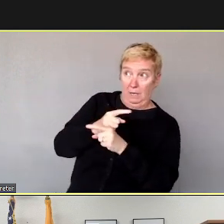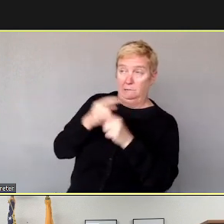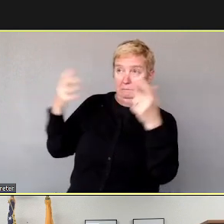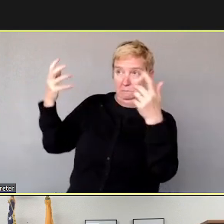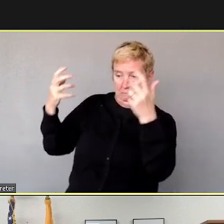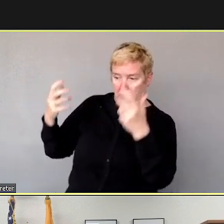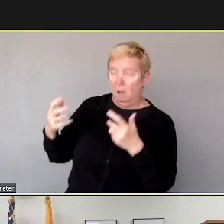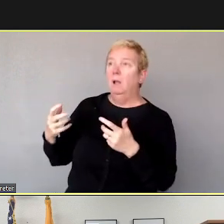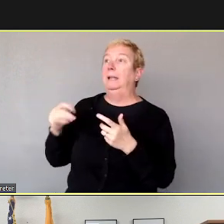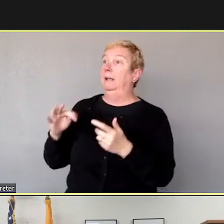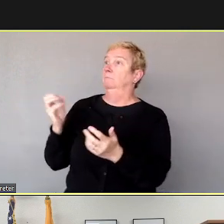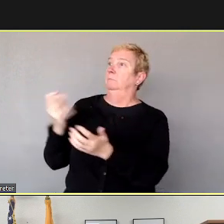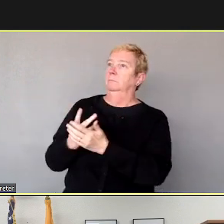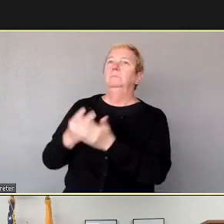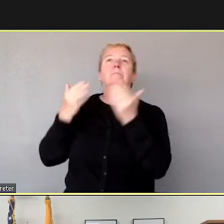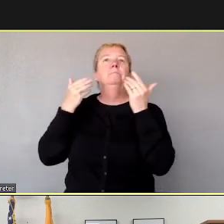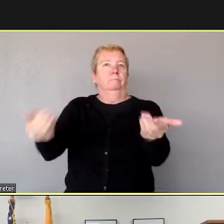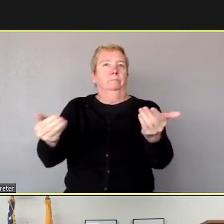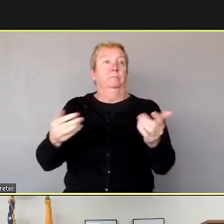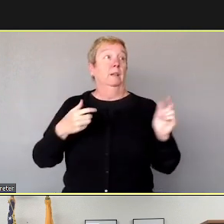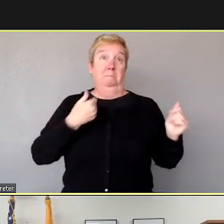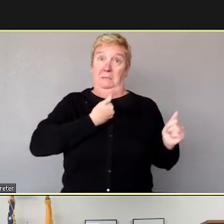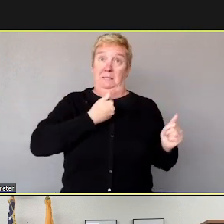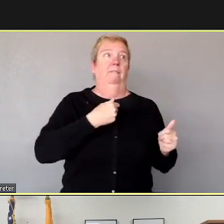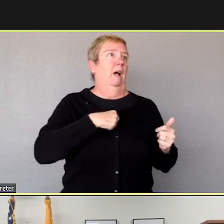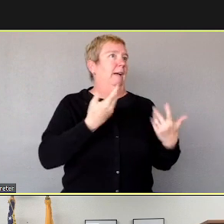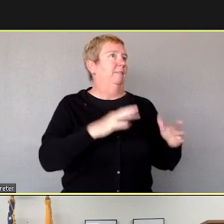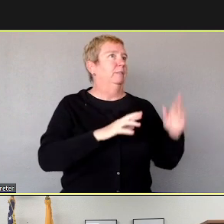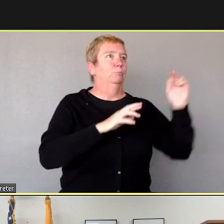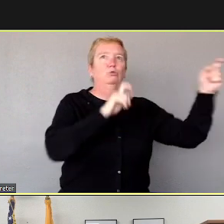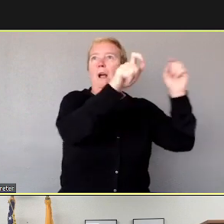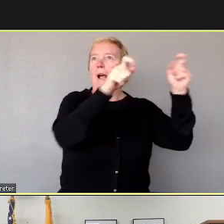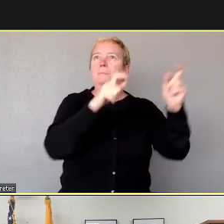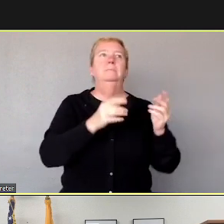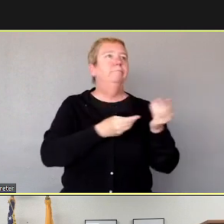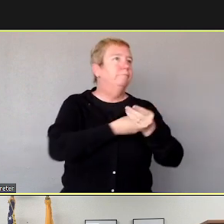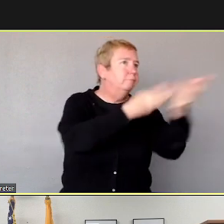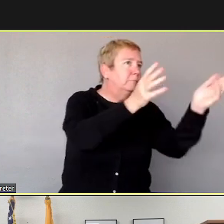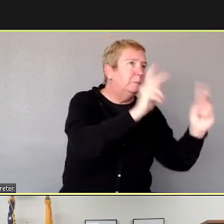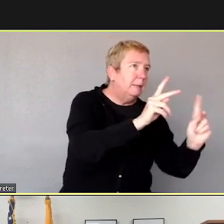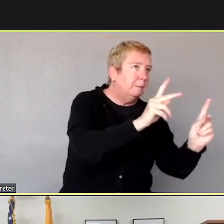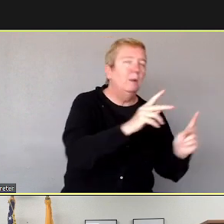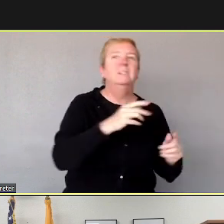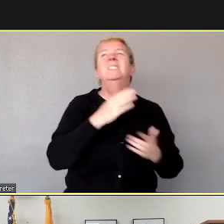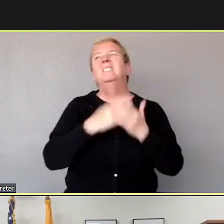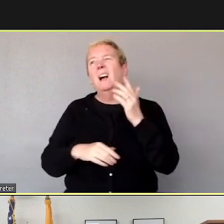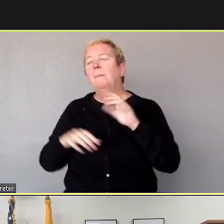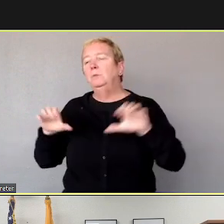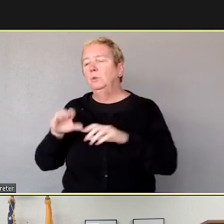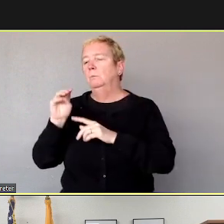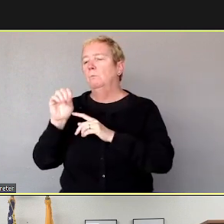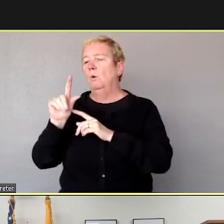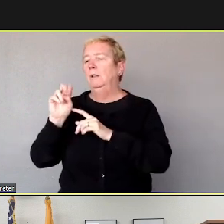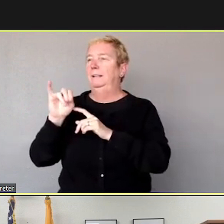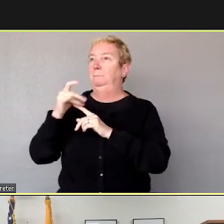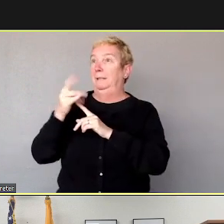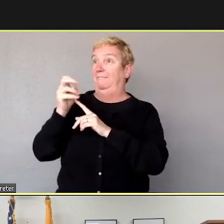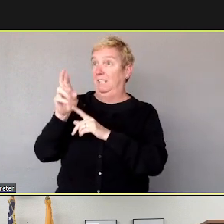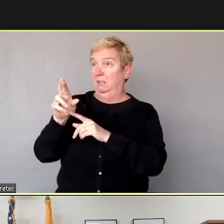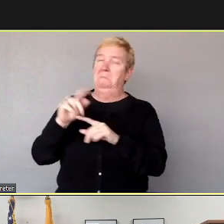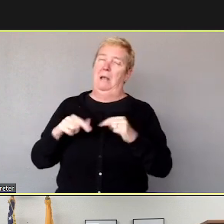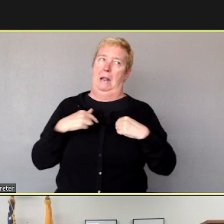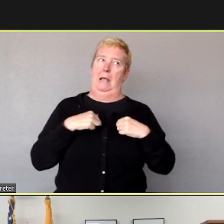prescribing of Paxlovid myself, some prescribing of molnupiravir, and it's getting much, much